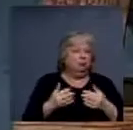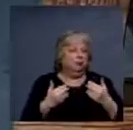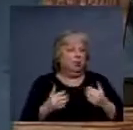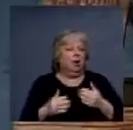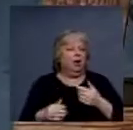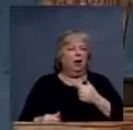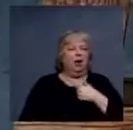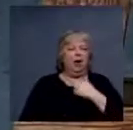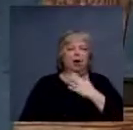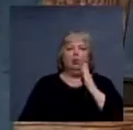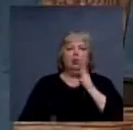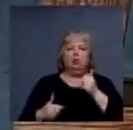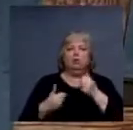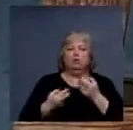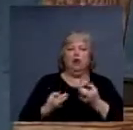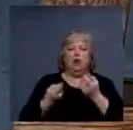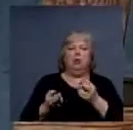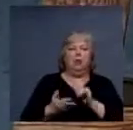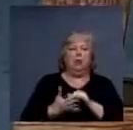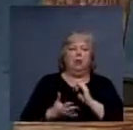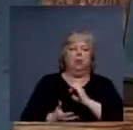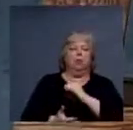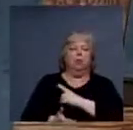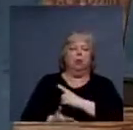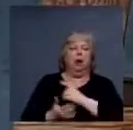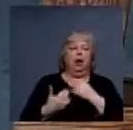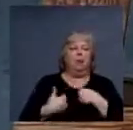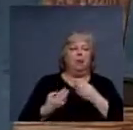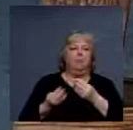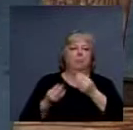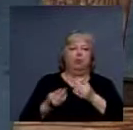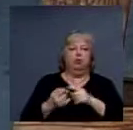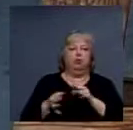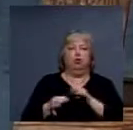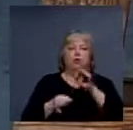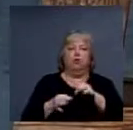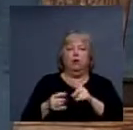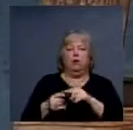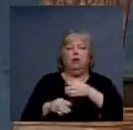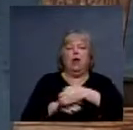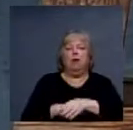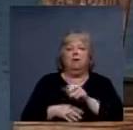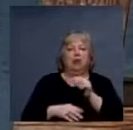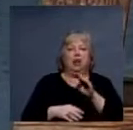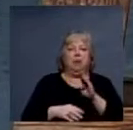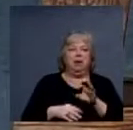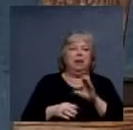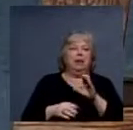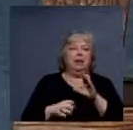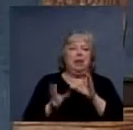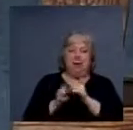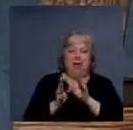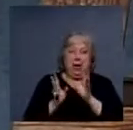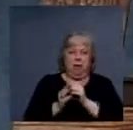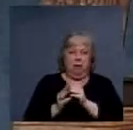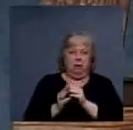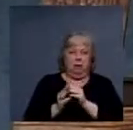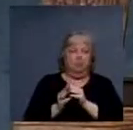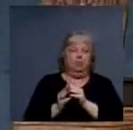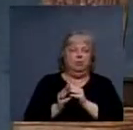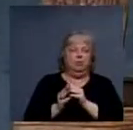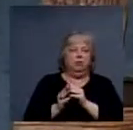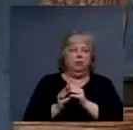I would recommend that the board have a motion to defer this until after the ABC hearing.